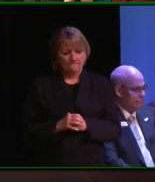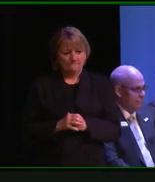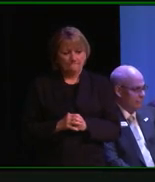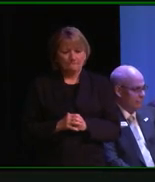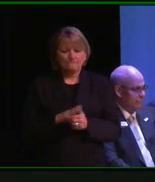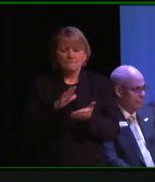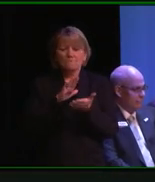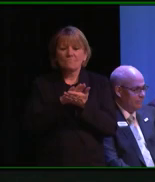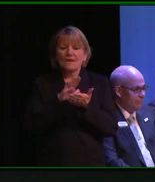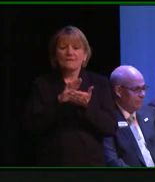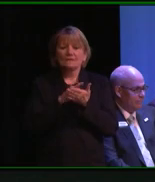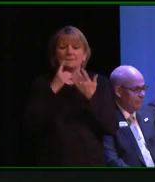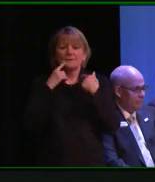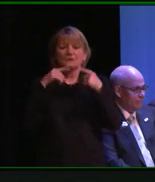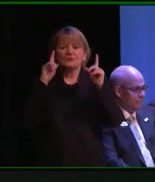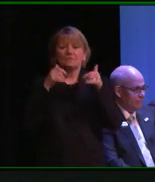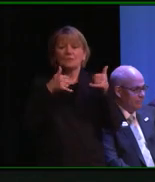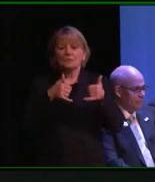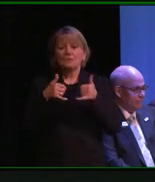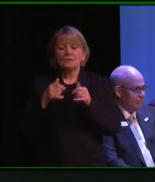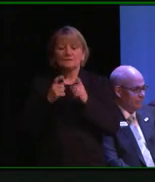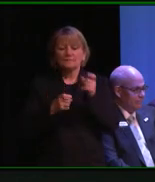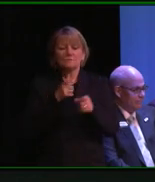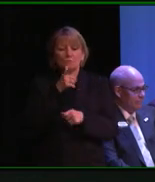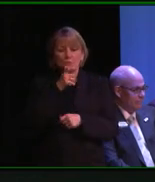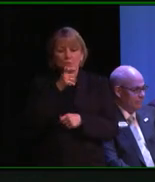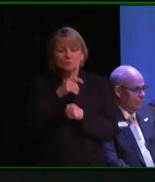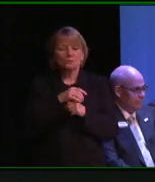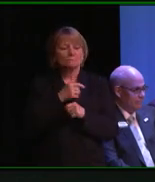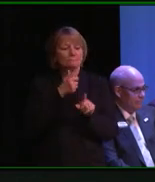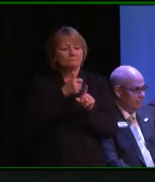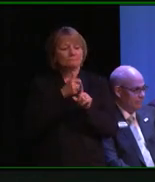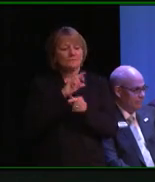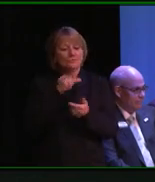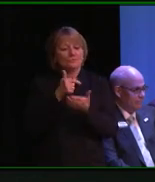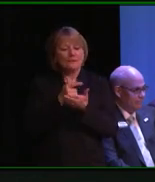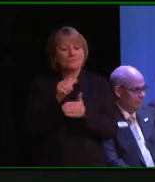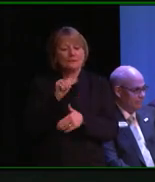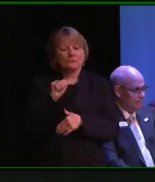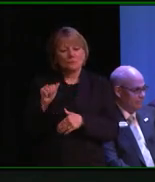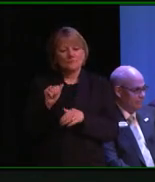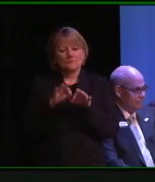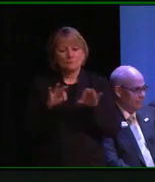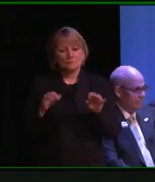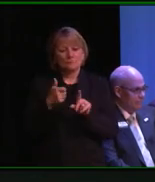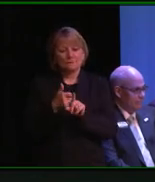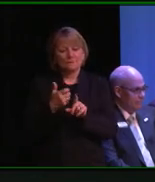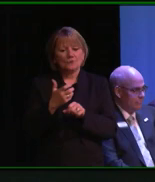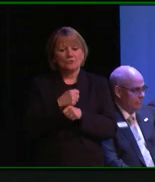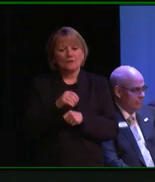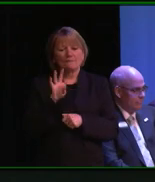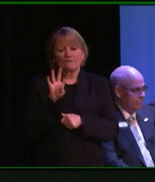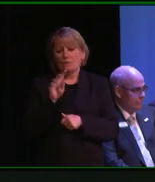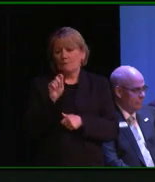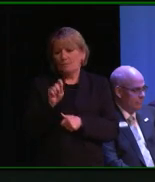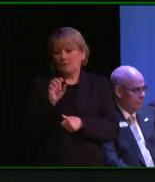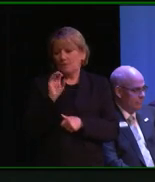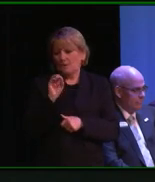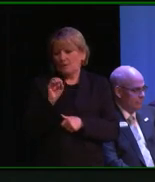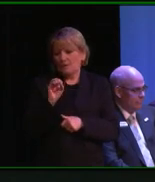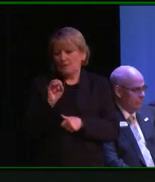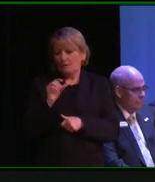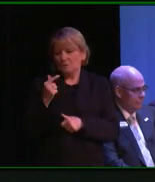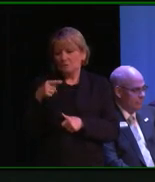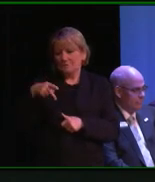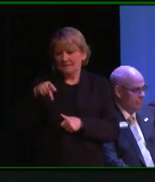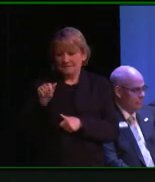The Academic Achievement Awards are granted to those students graduating with an associate's degree who have earned 4.0 grade